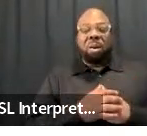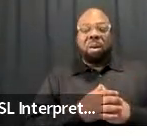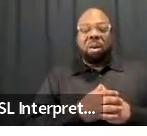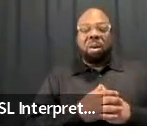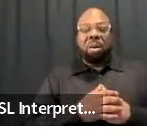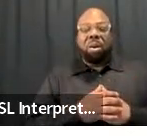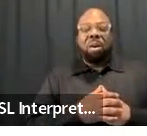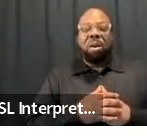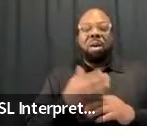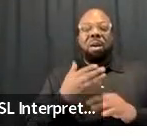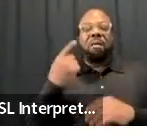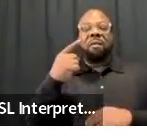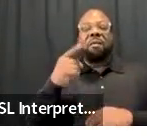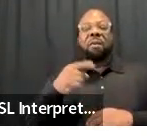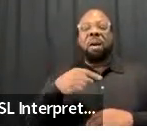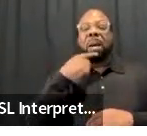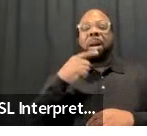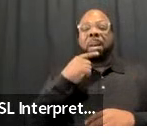public review.